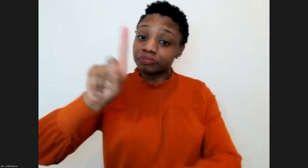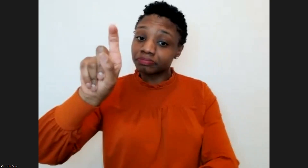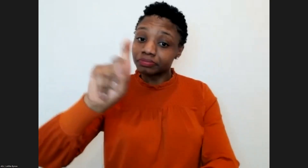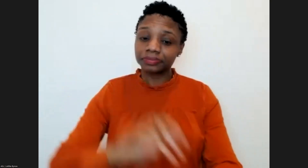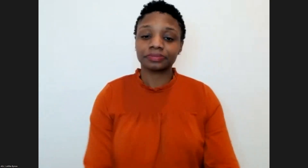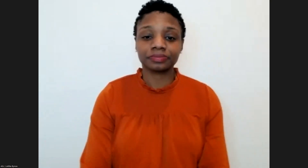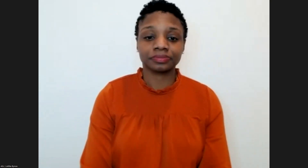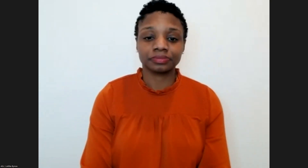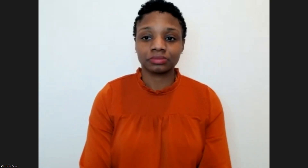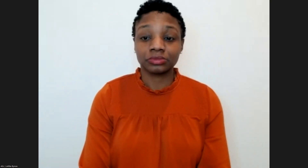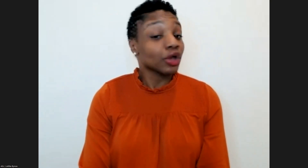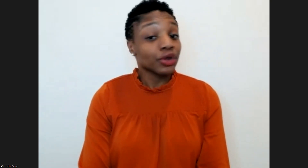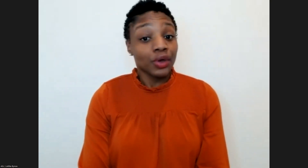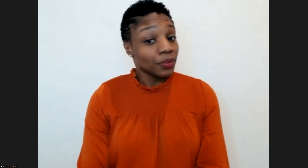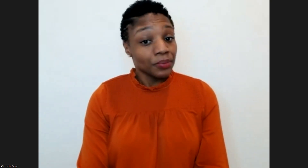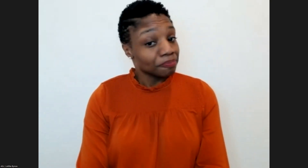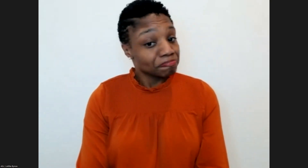person. No, I